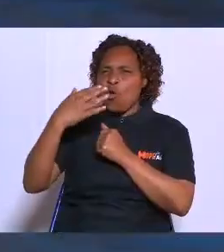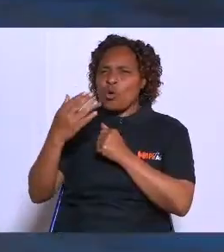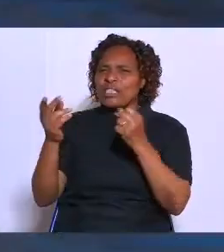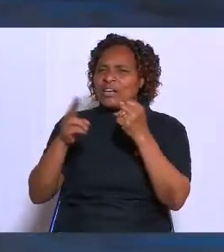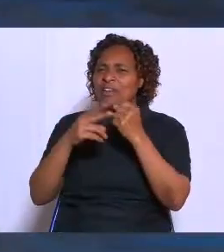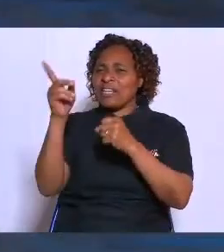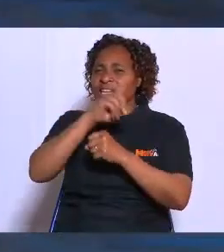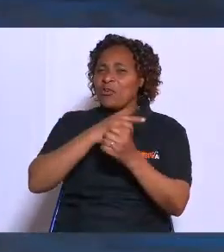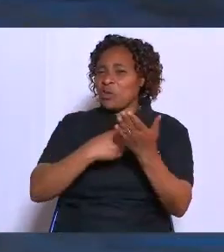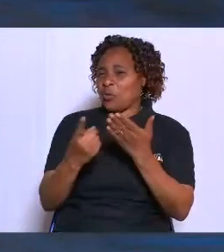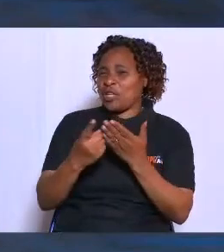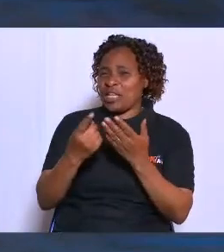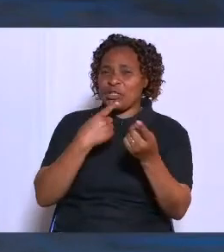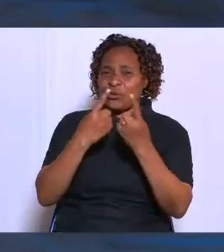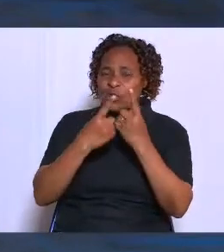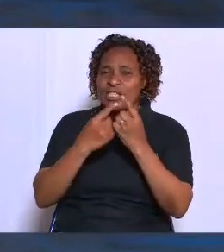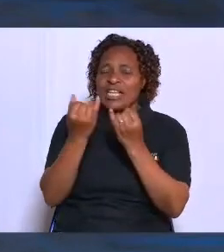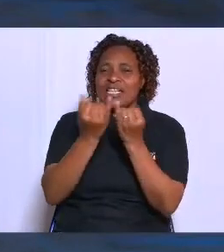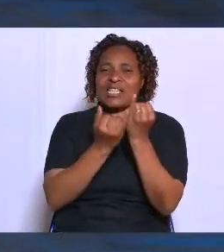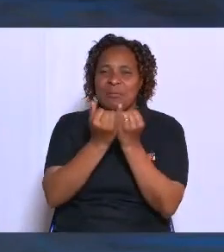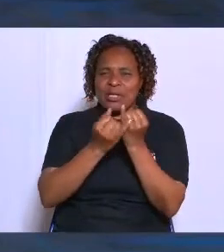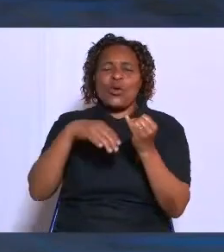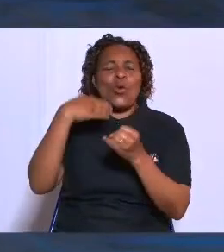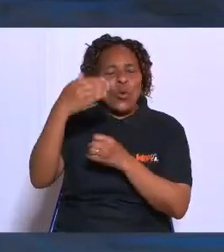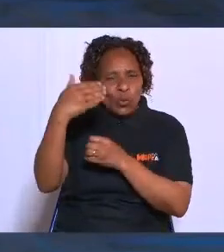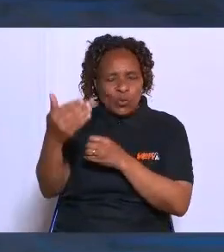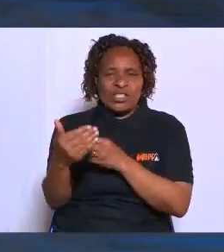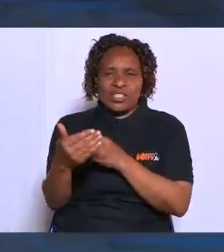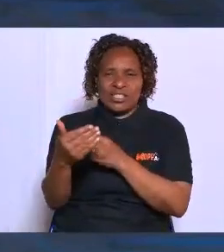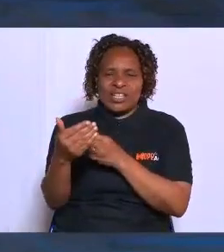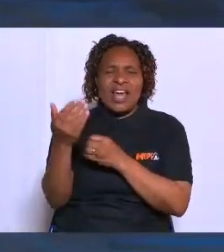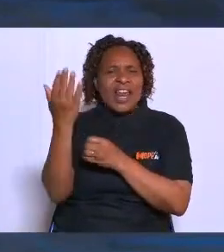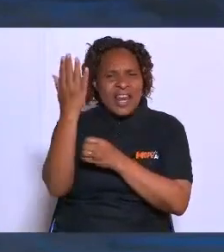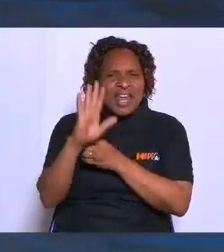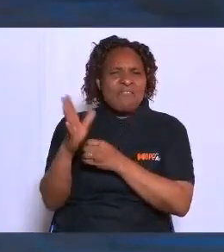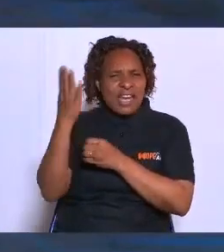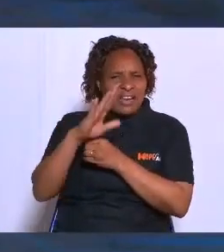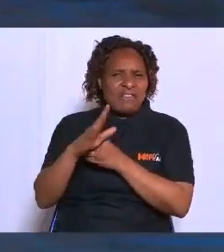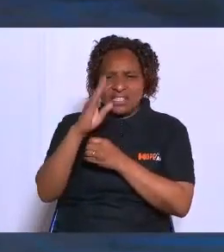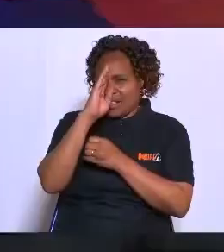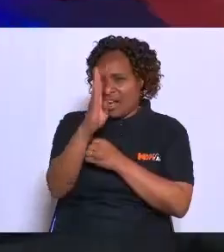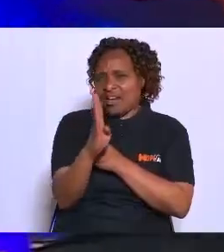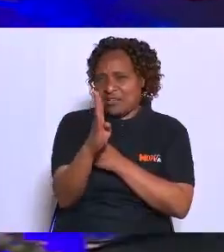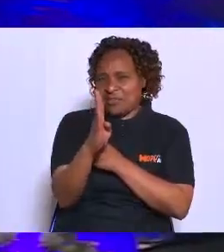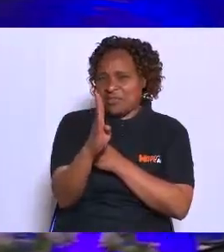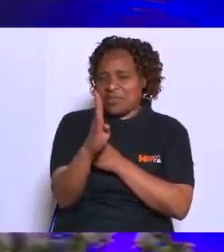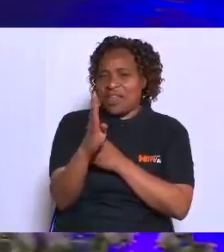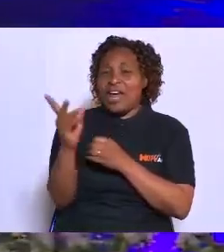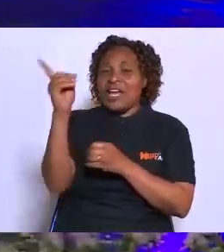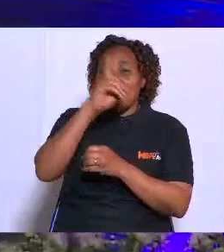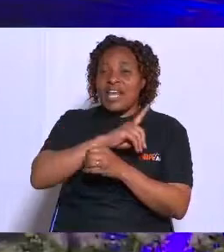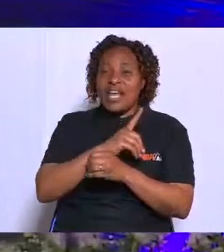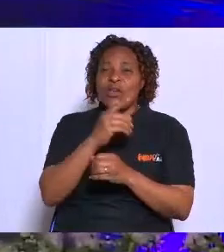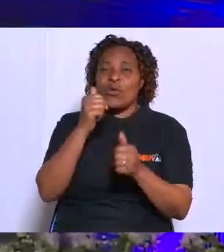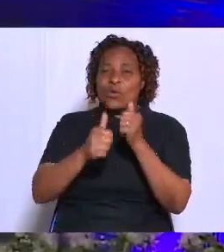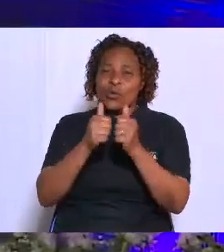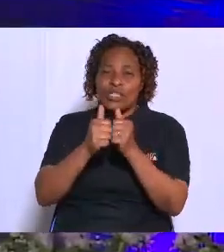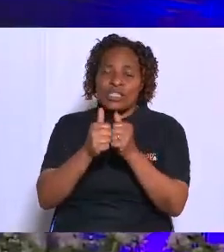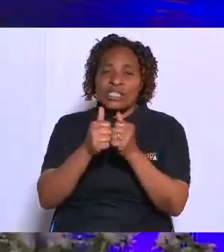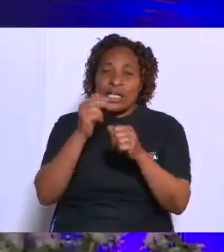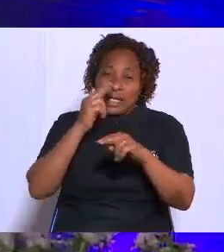week is mentioned as the Sabbath always never Sunday it's the day we in English call